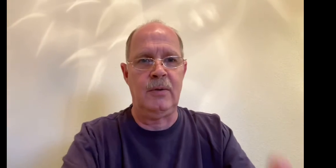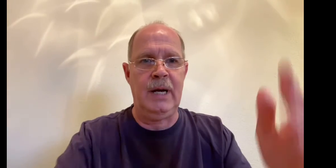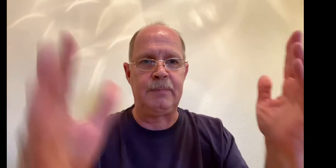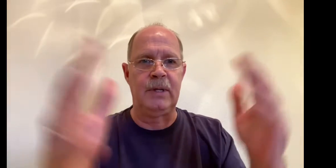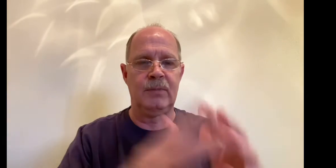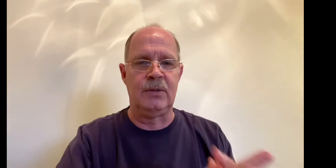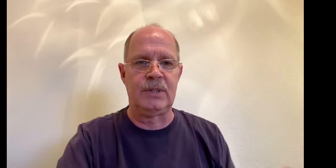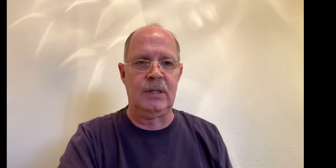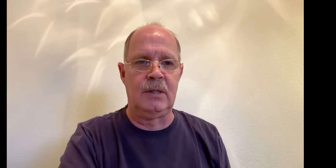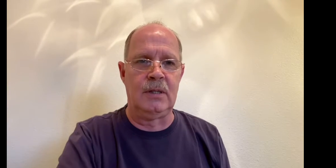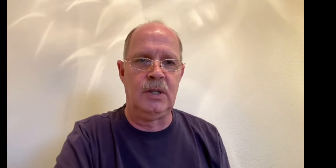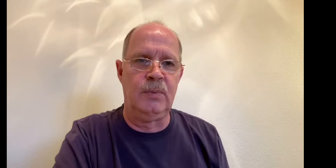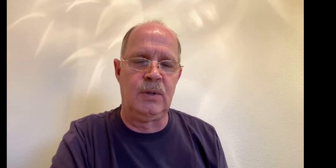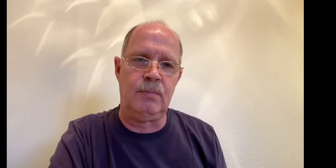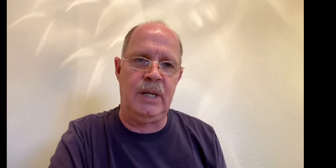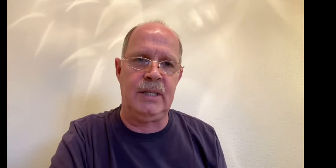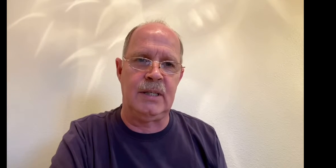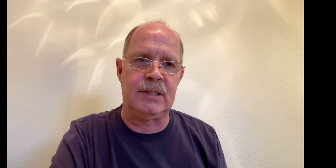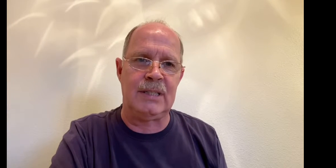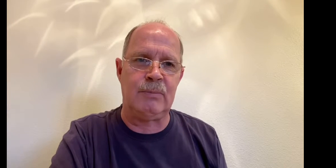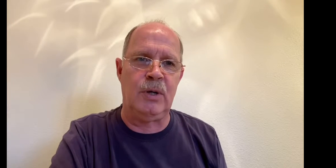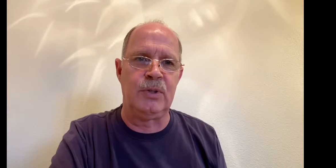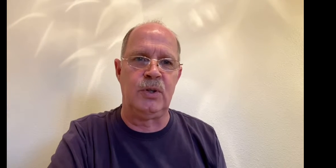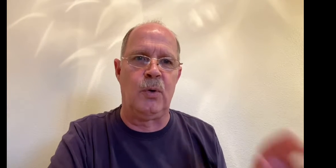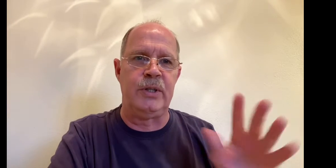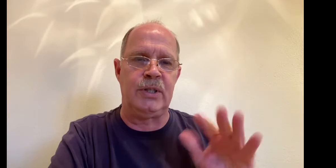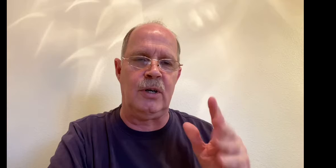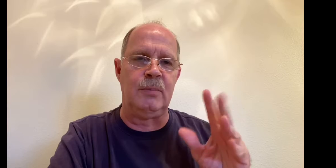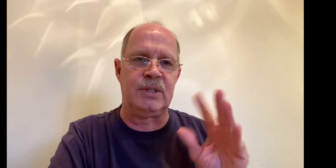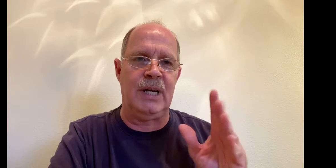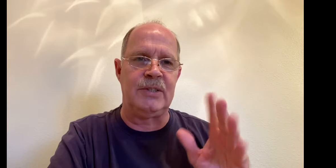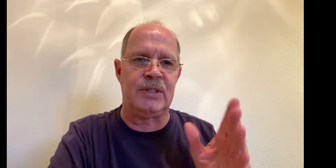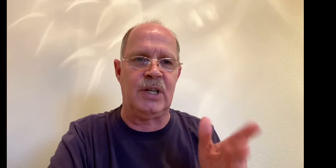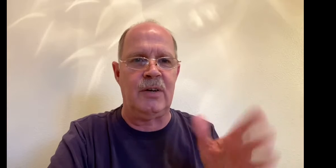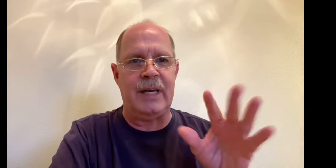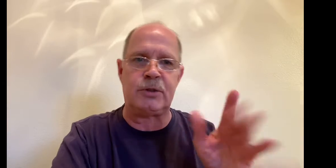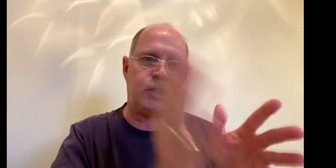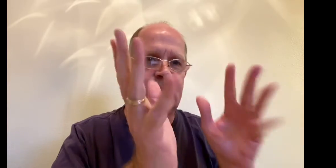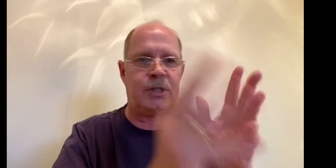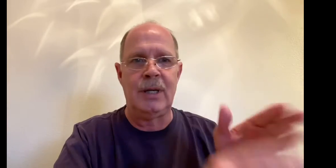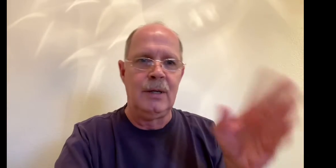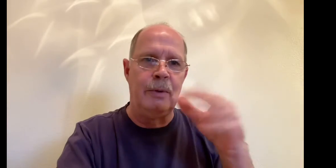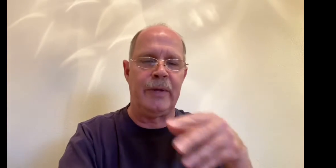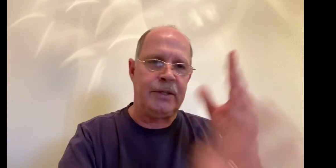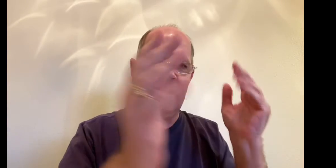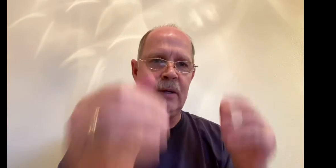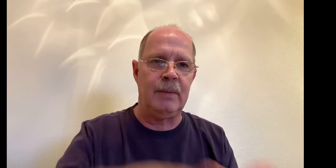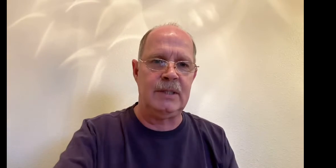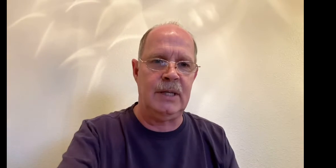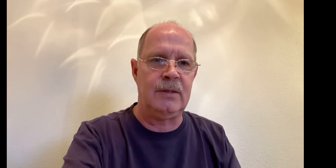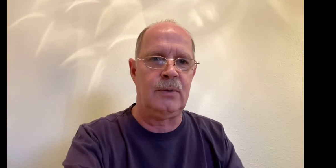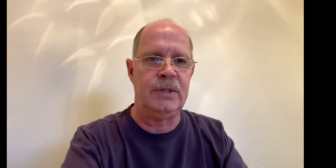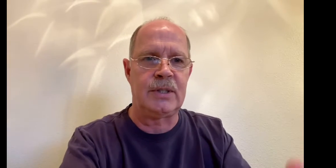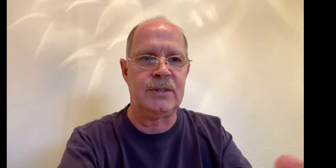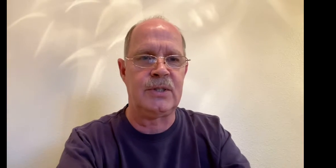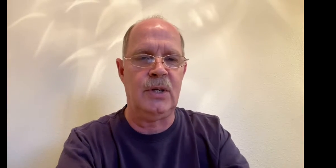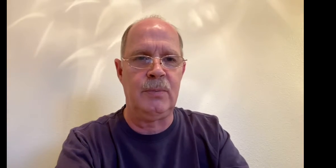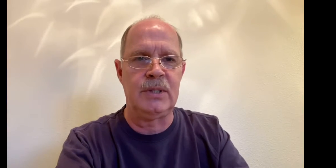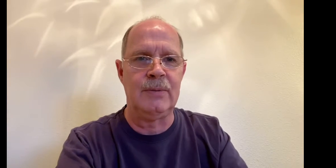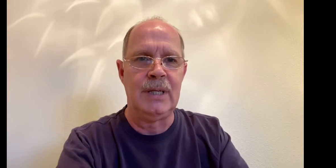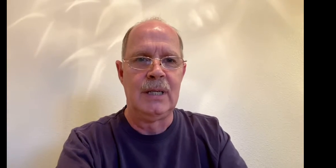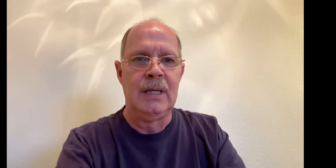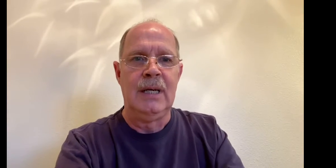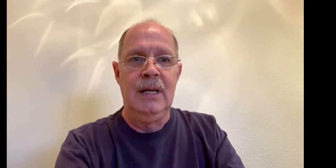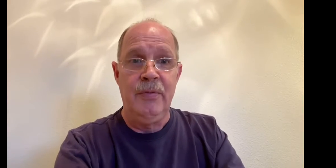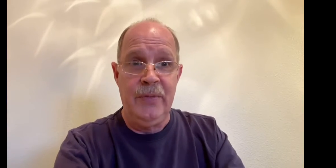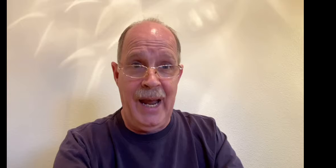Everybody wrapped up in those little aluminum blankets. That's what the noise you heard besides the talk, that shh, when they turn, it makes that noise because there's so much